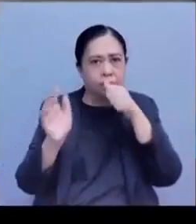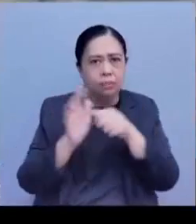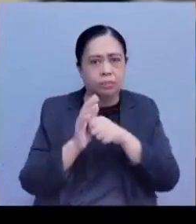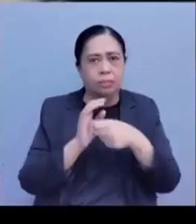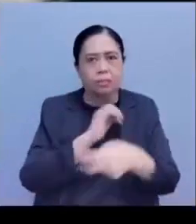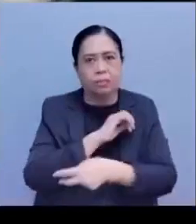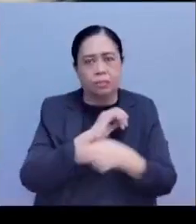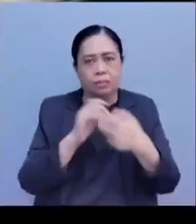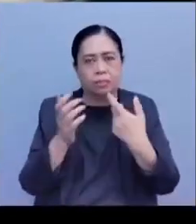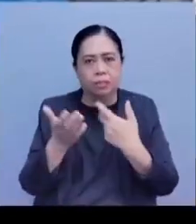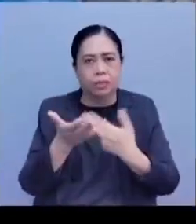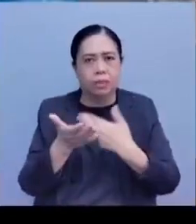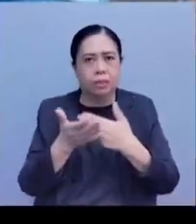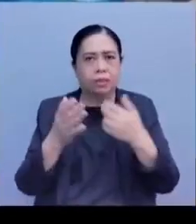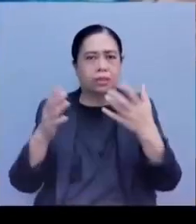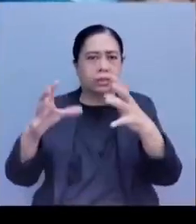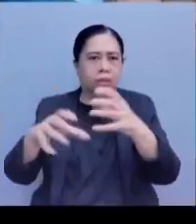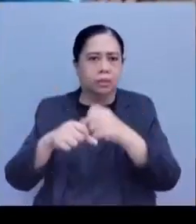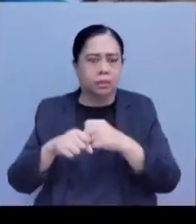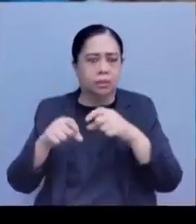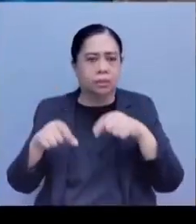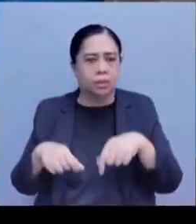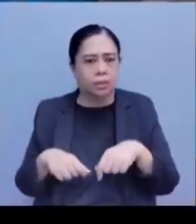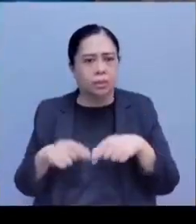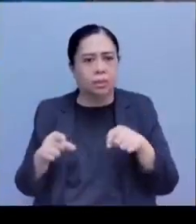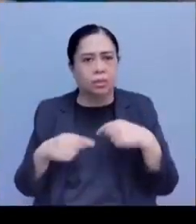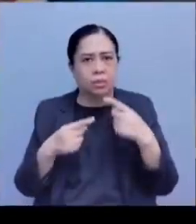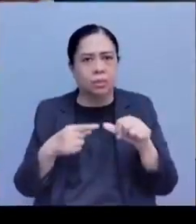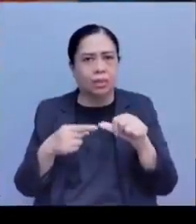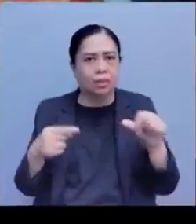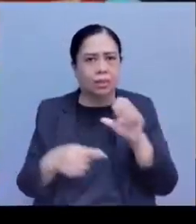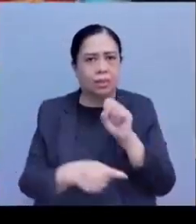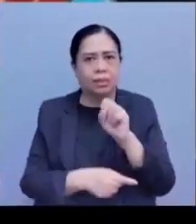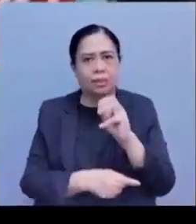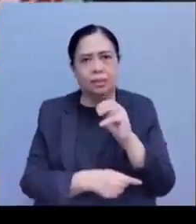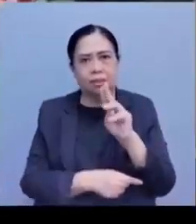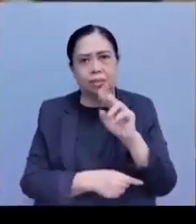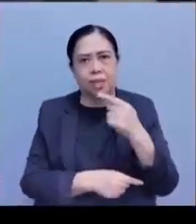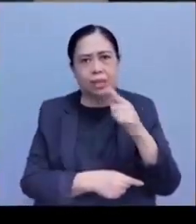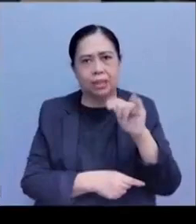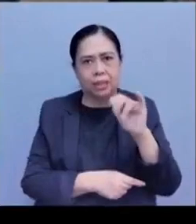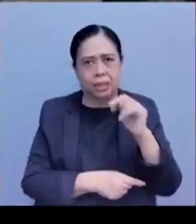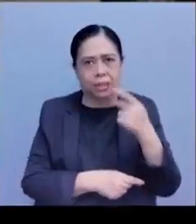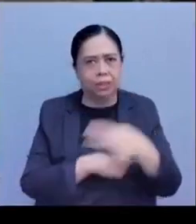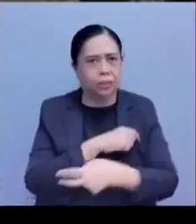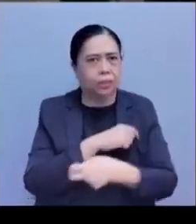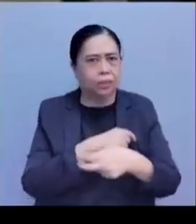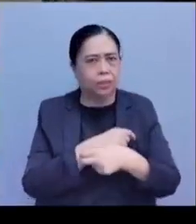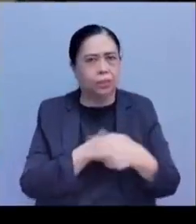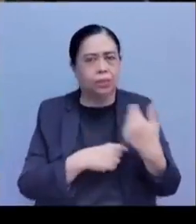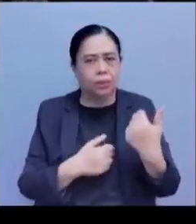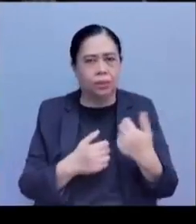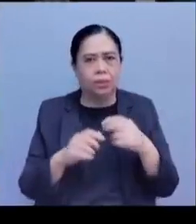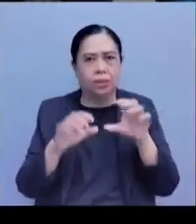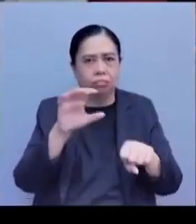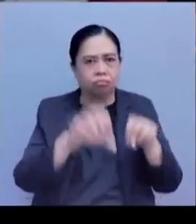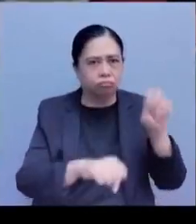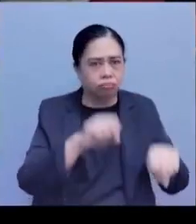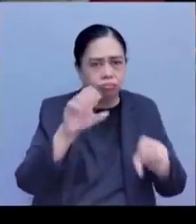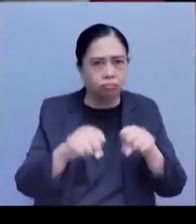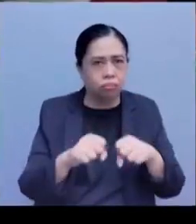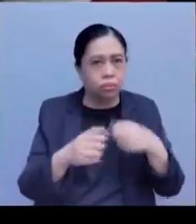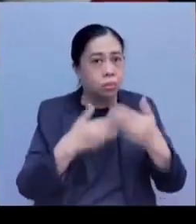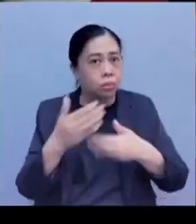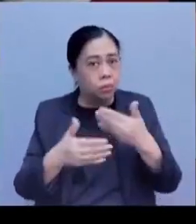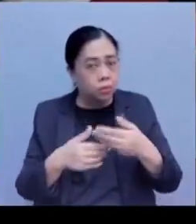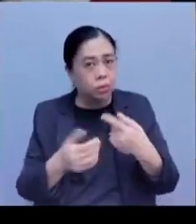seized from a warehouse here in Zamboanga City during an anti-smuggling operation on May this year. Sevilla says after undergoing due process,